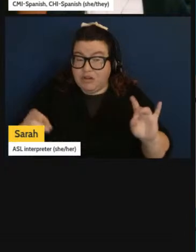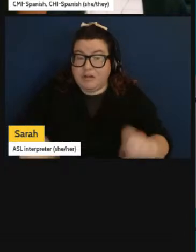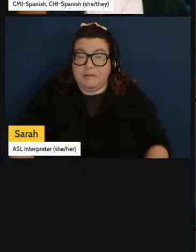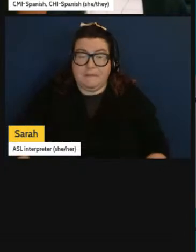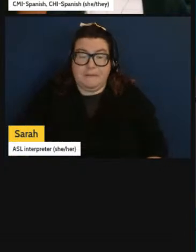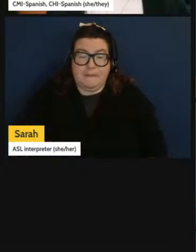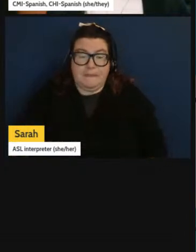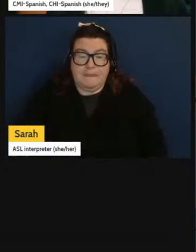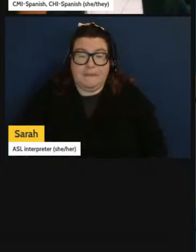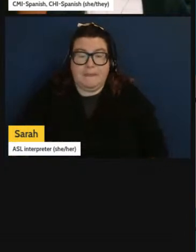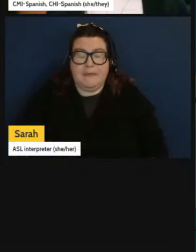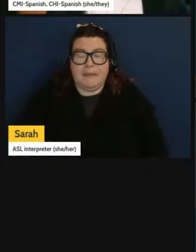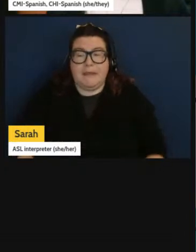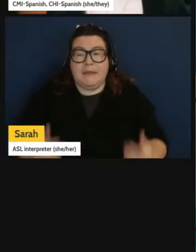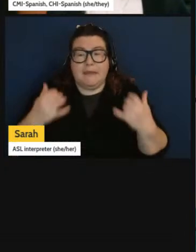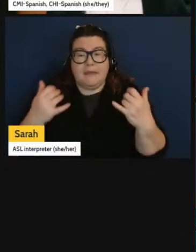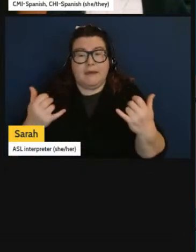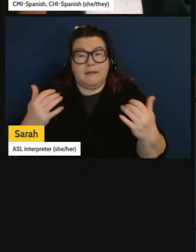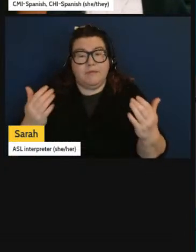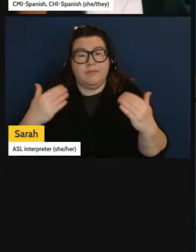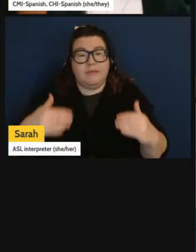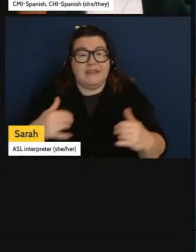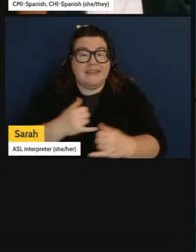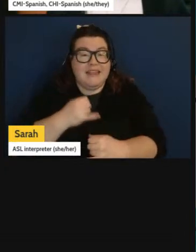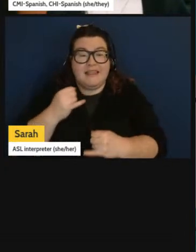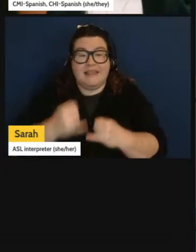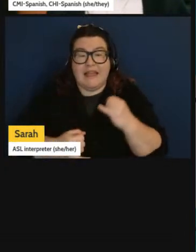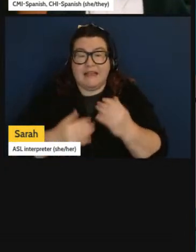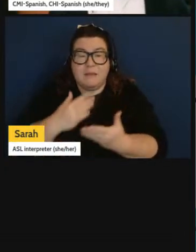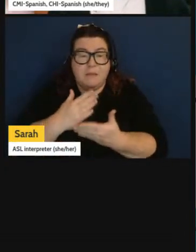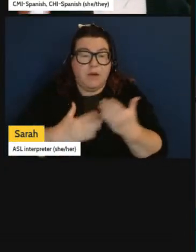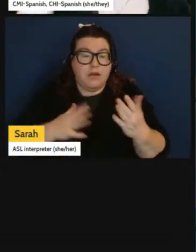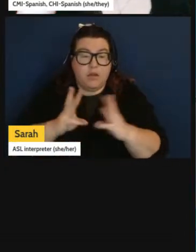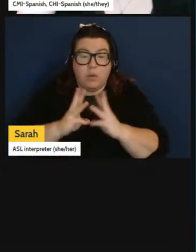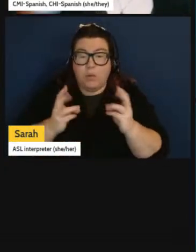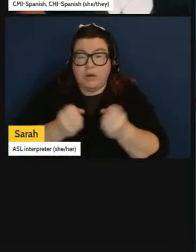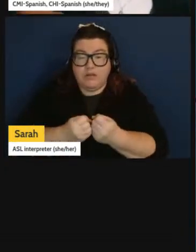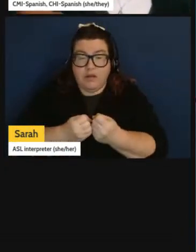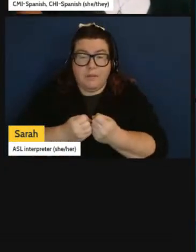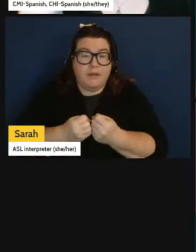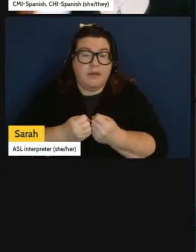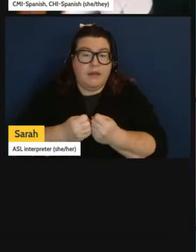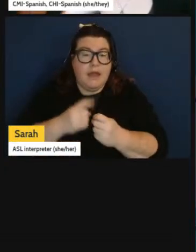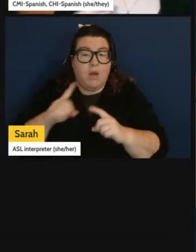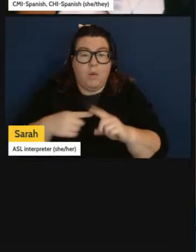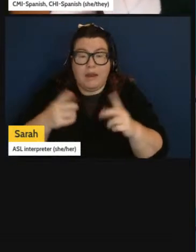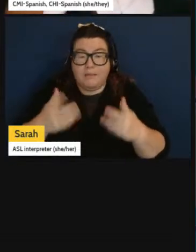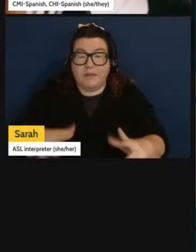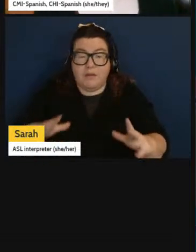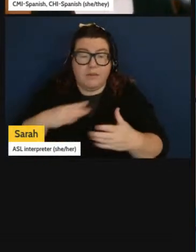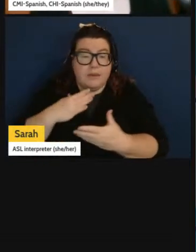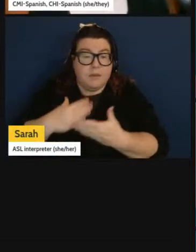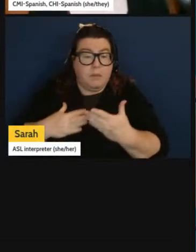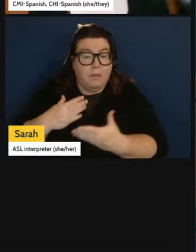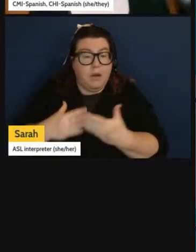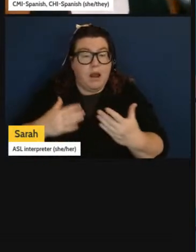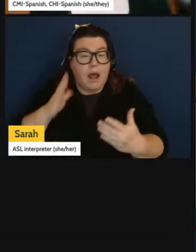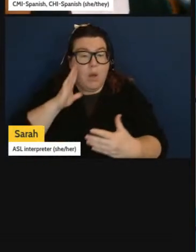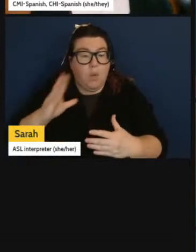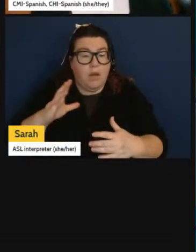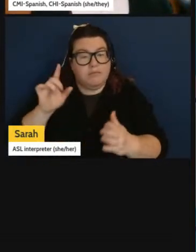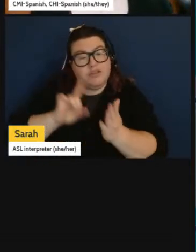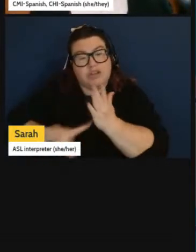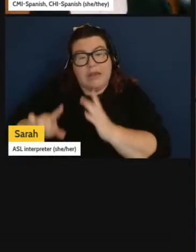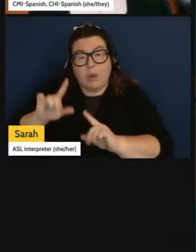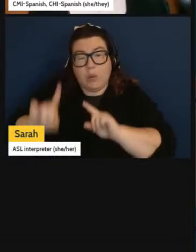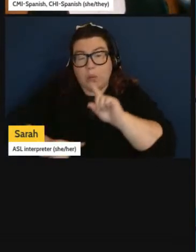So this brings me to the last segment of the workshop. And then once I'm done with this part, I'm going to take a peek at the questions